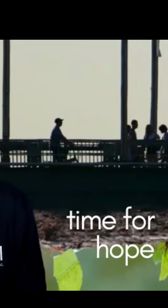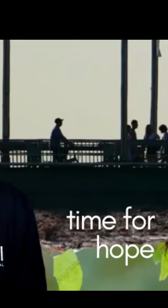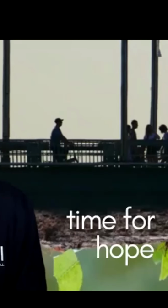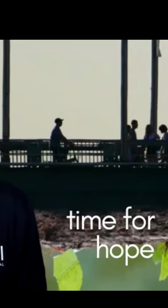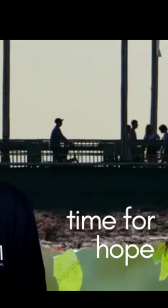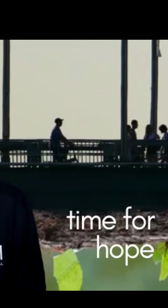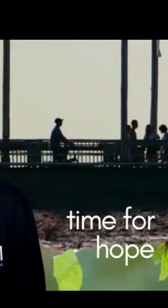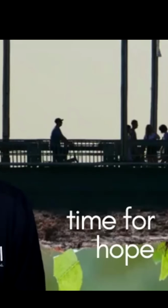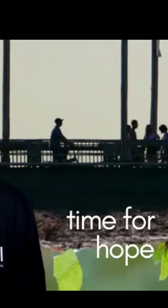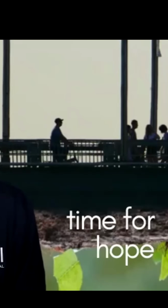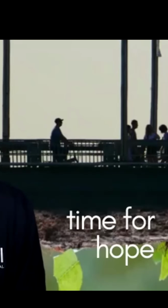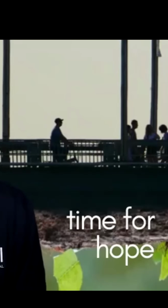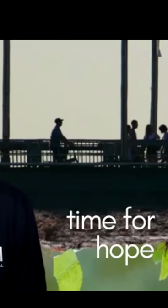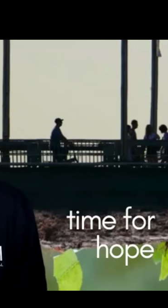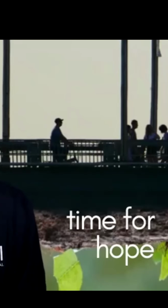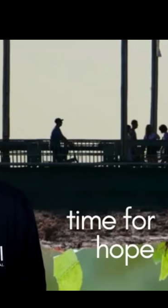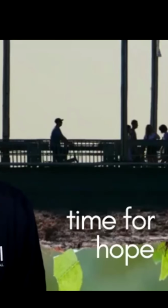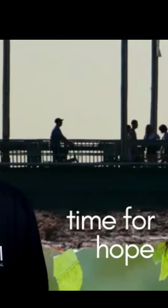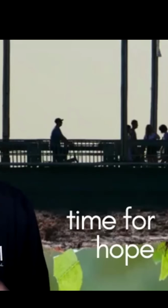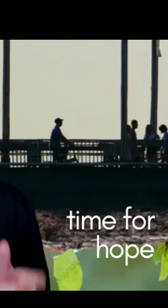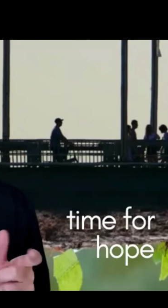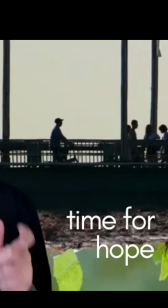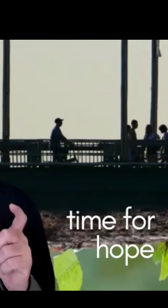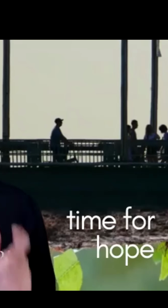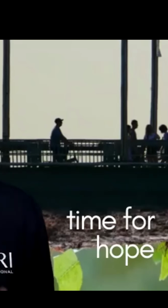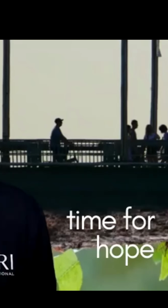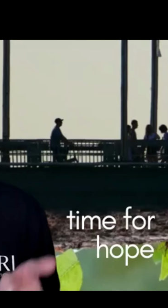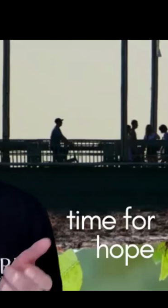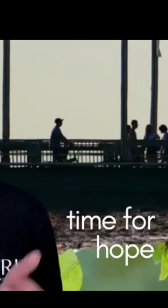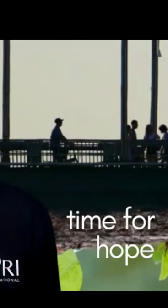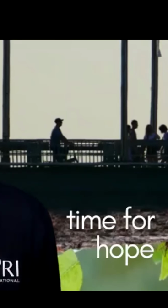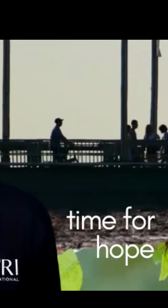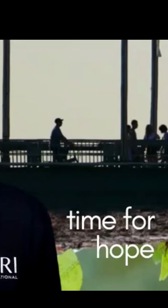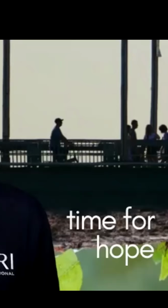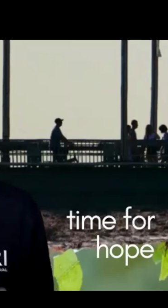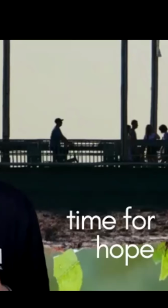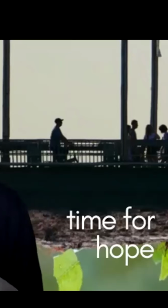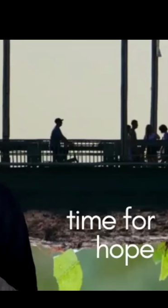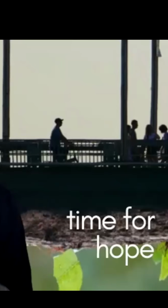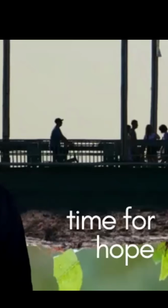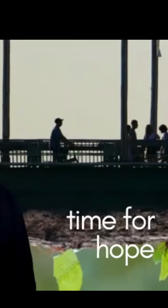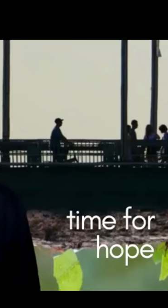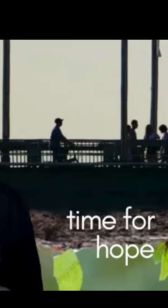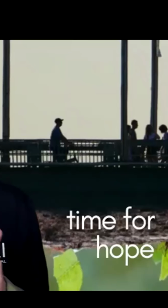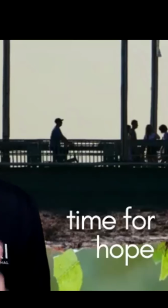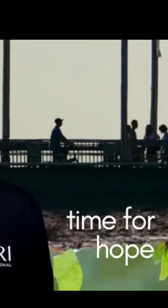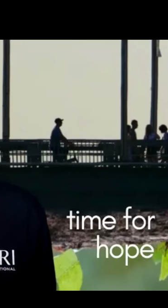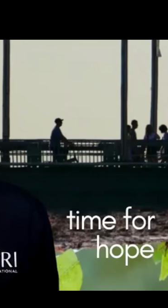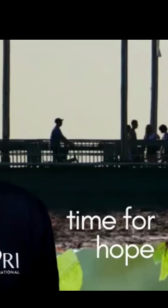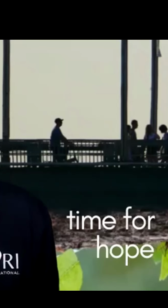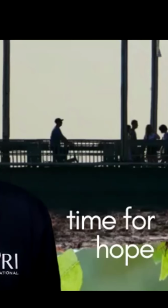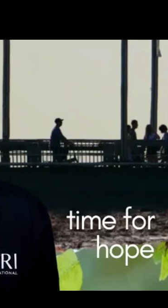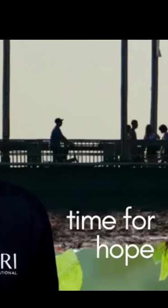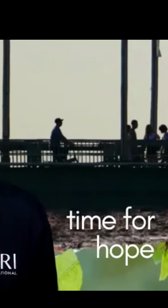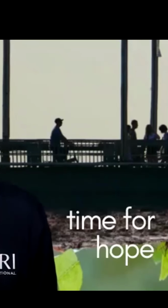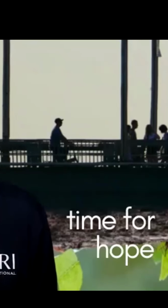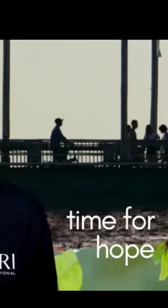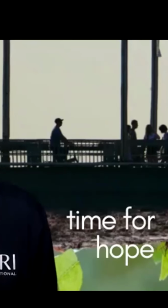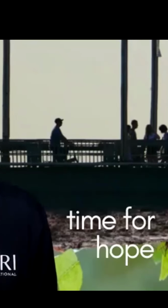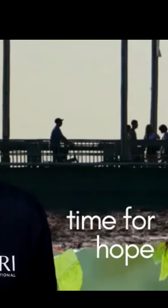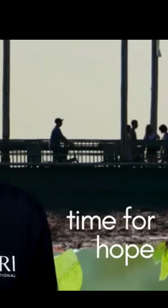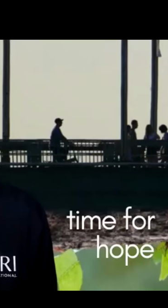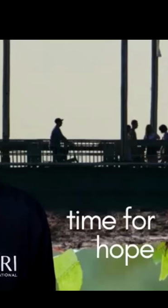principles and practices, enhancing care, and maintaining that continuum of care so the recidivism rates are not as high, and that